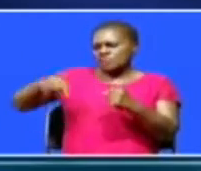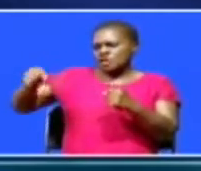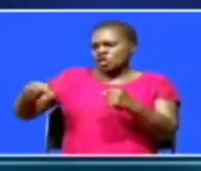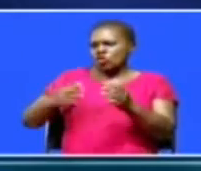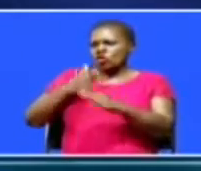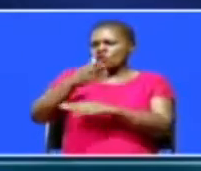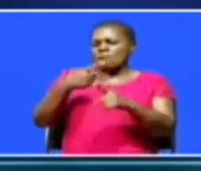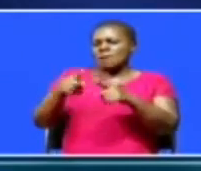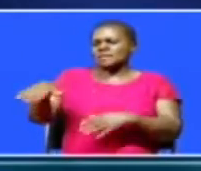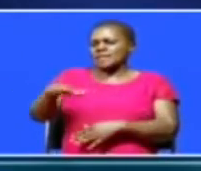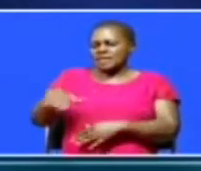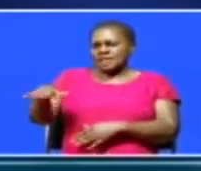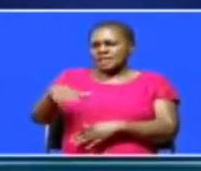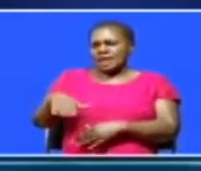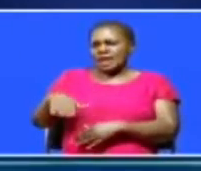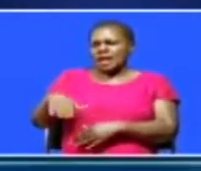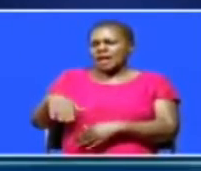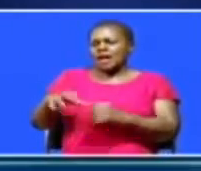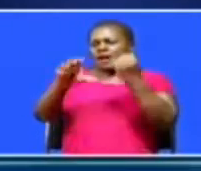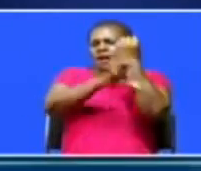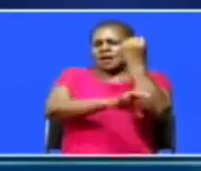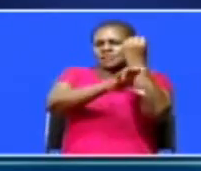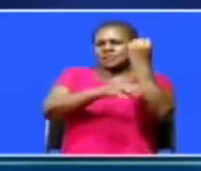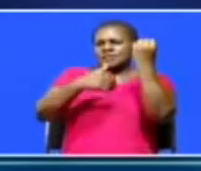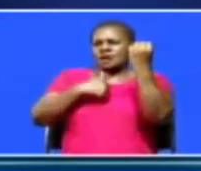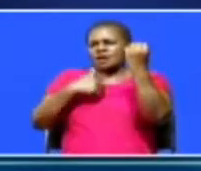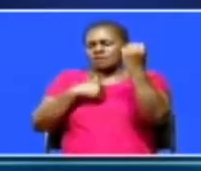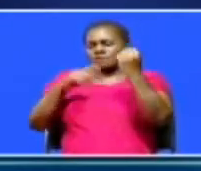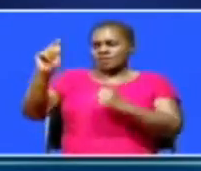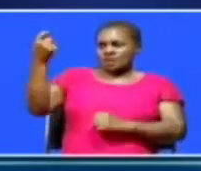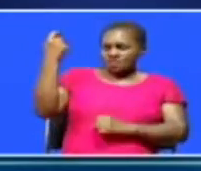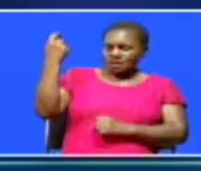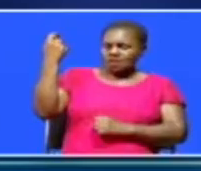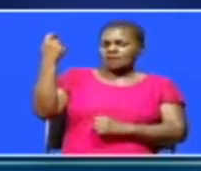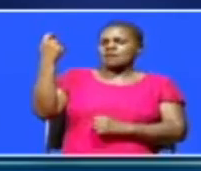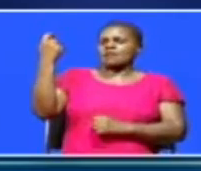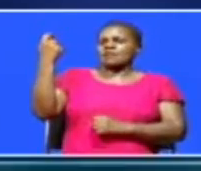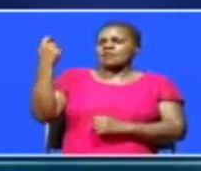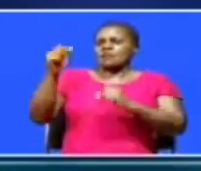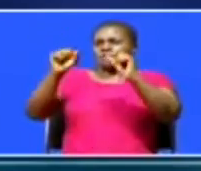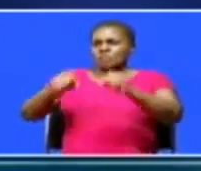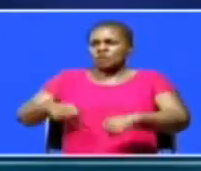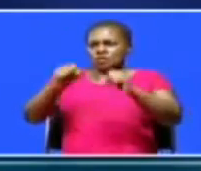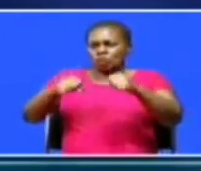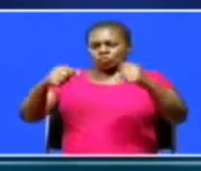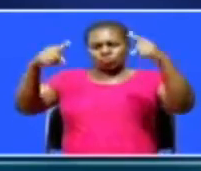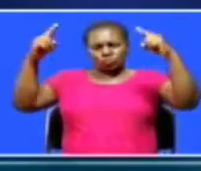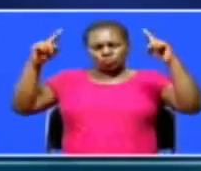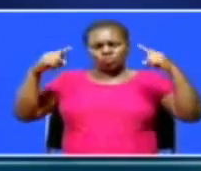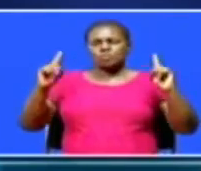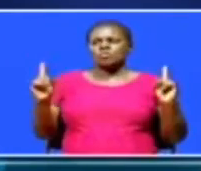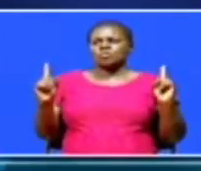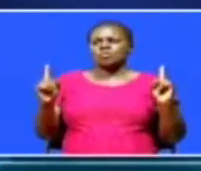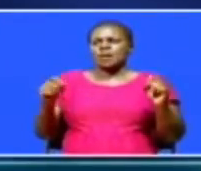a region that has got a country in the name of Kenya that has been able to advance